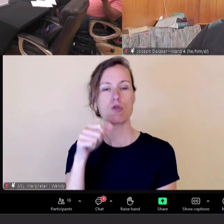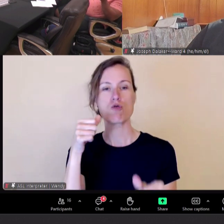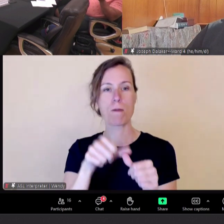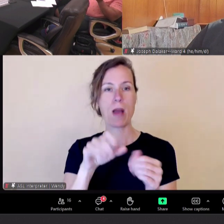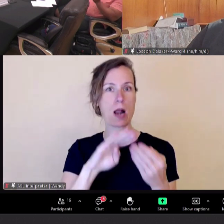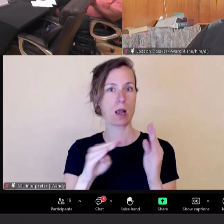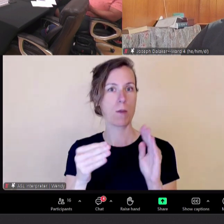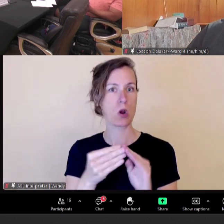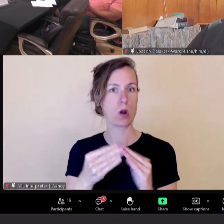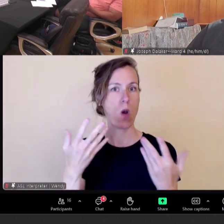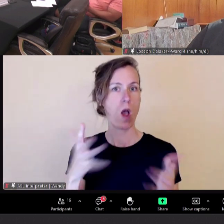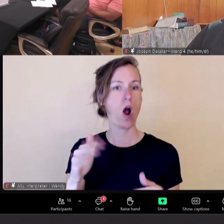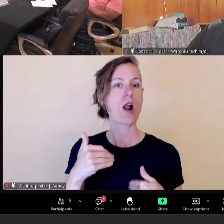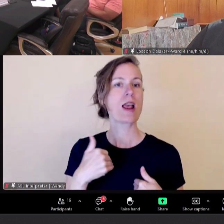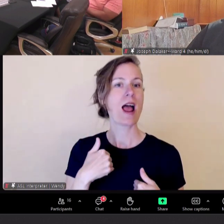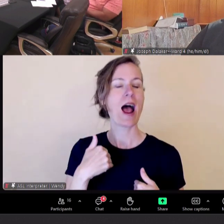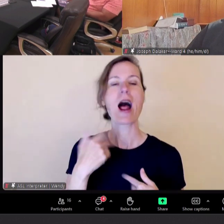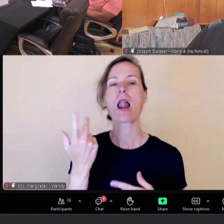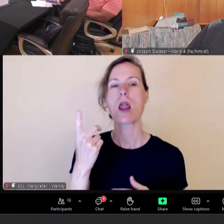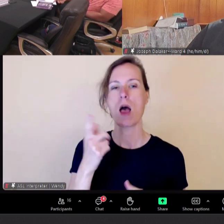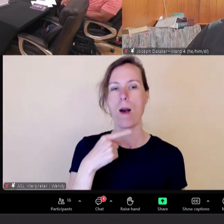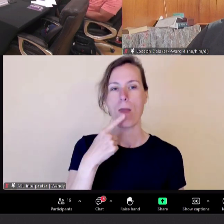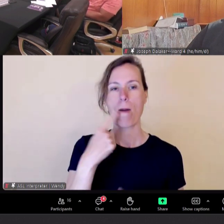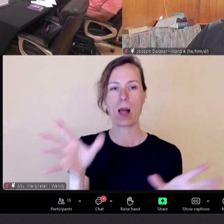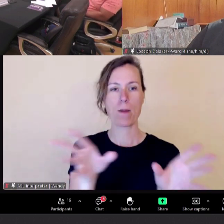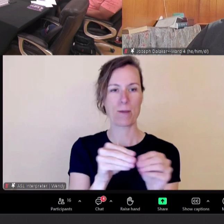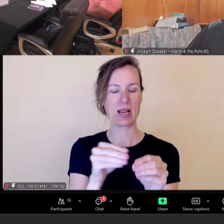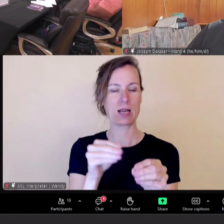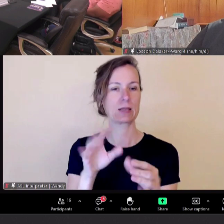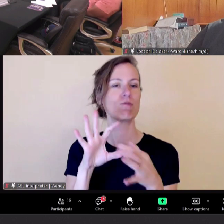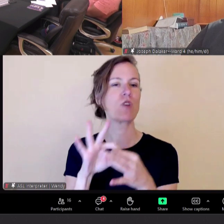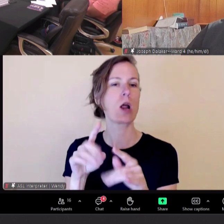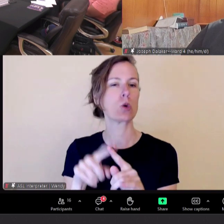regarding stoplight cameras in the town of Cheverly,